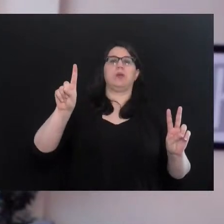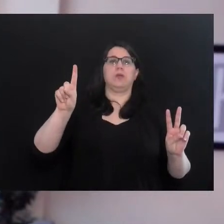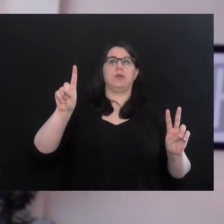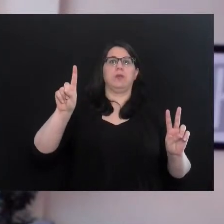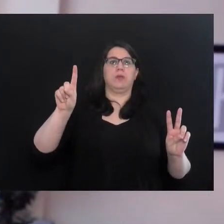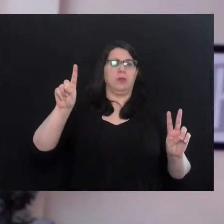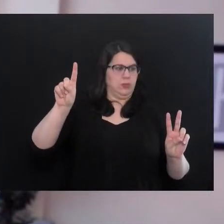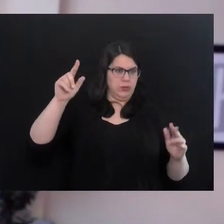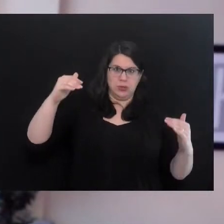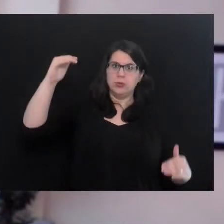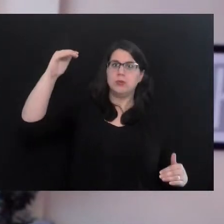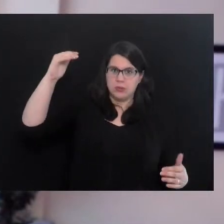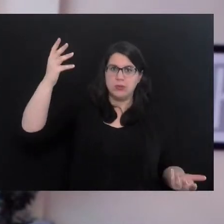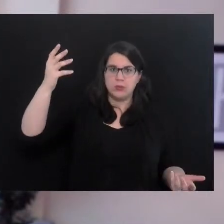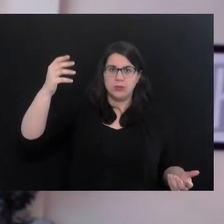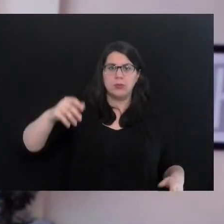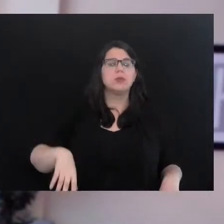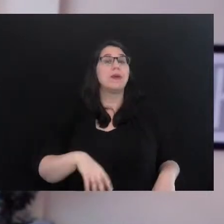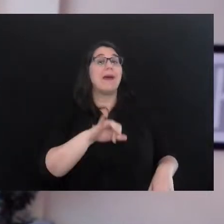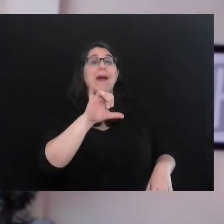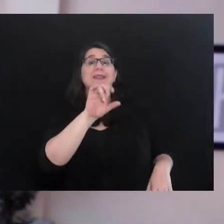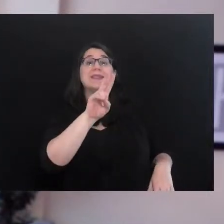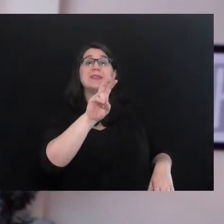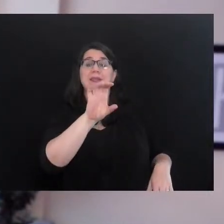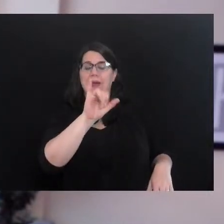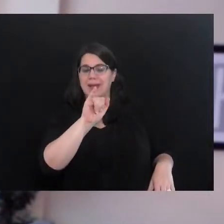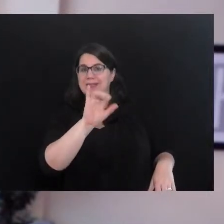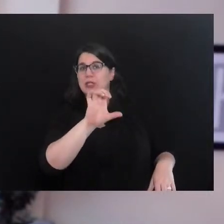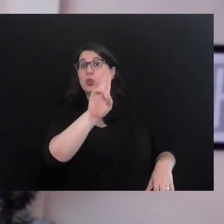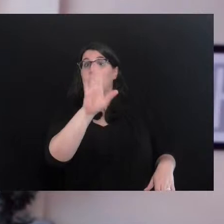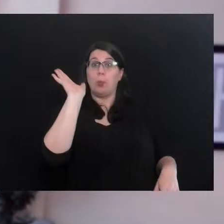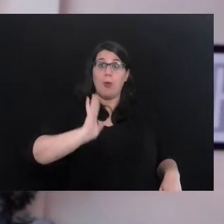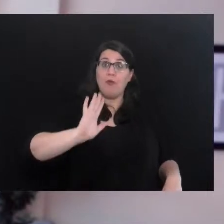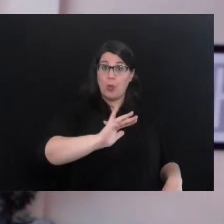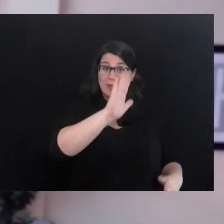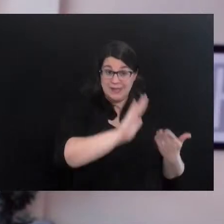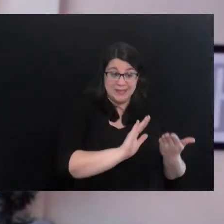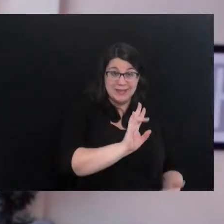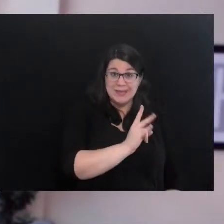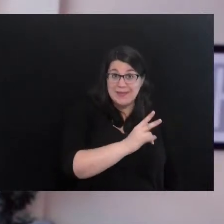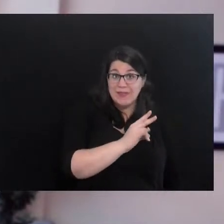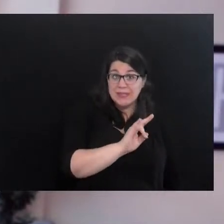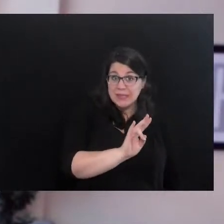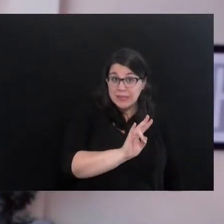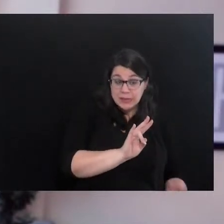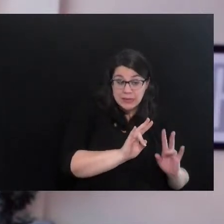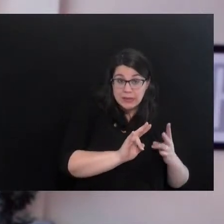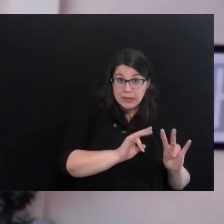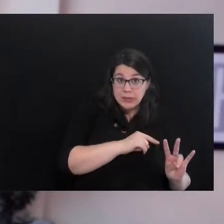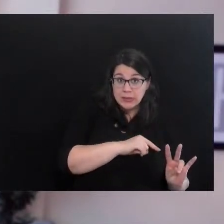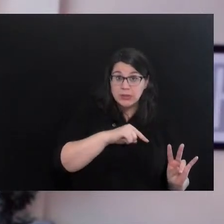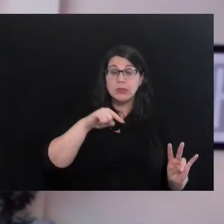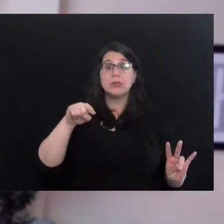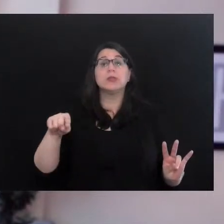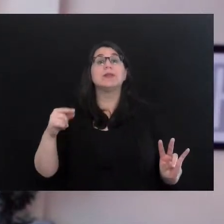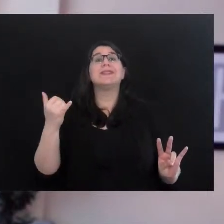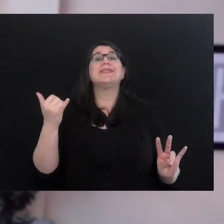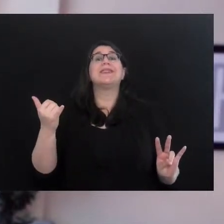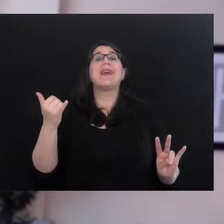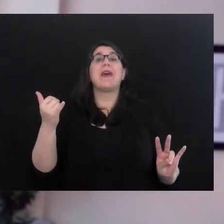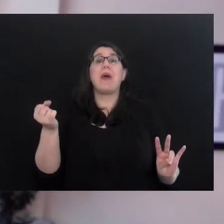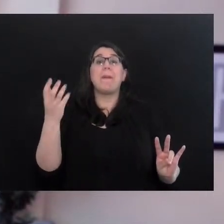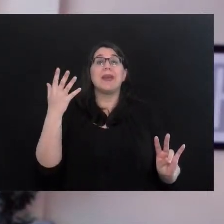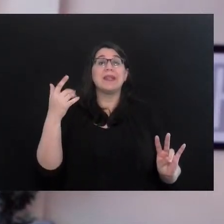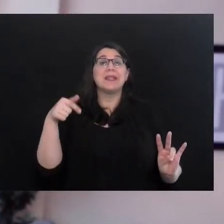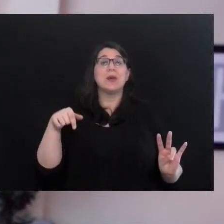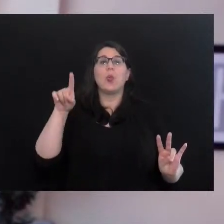For ICU admissions, we had down to 17 ICU people with COVID in West Virginia hospitals. We now